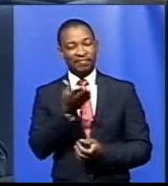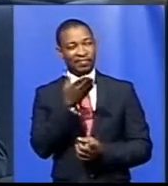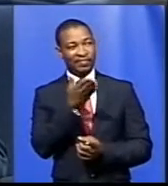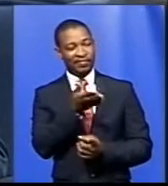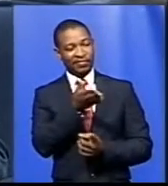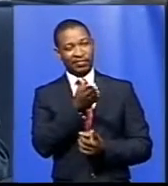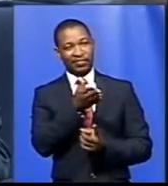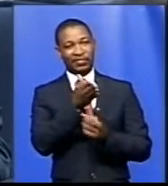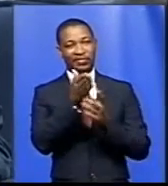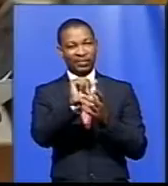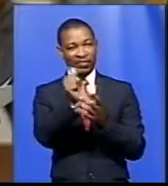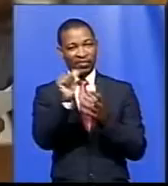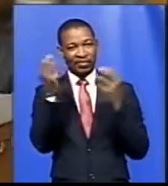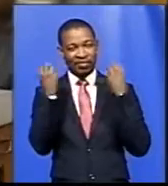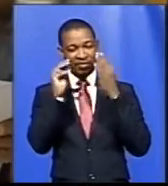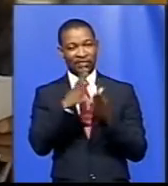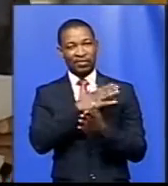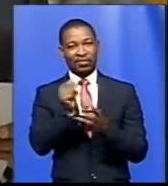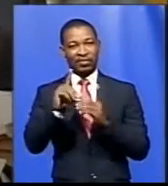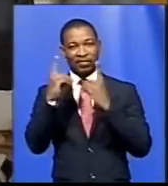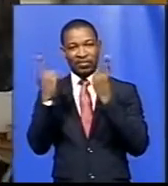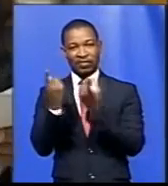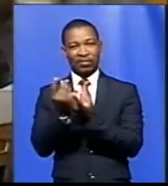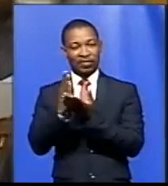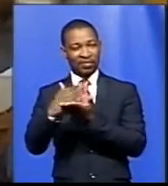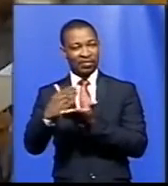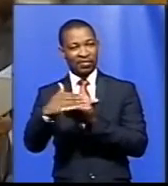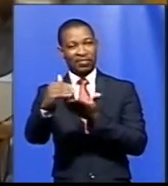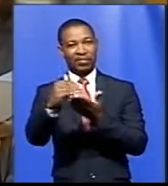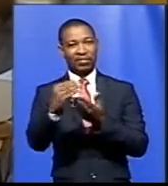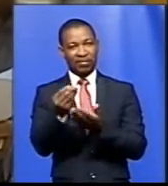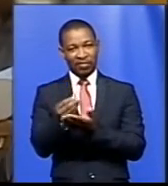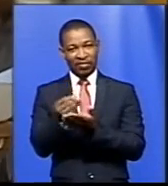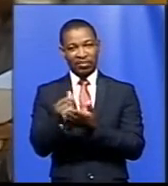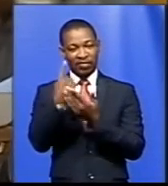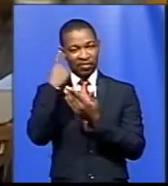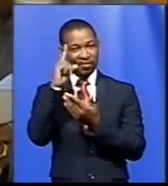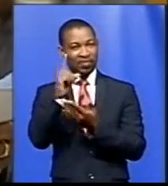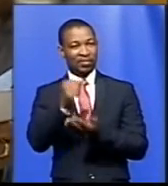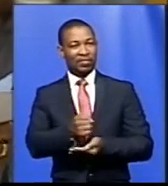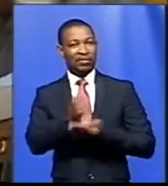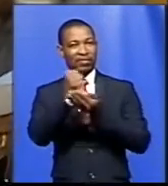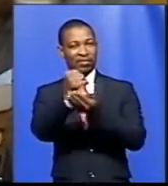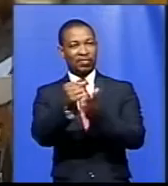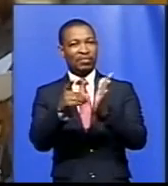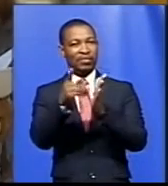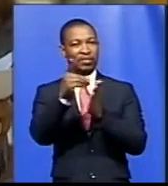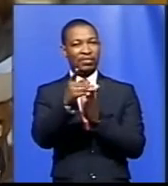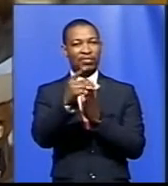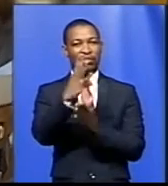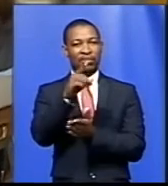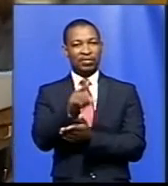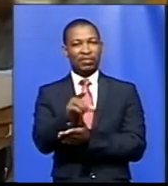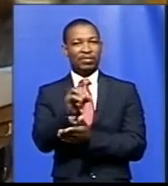Madam Speaker, the other ministries and departments share the remaining balance of the proposed development budget of